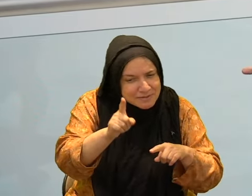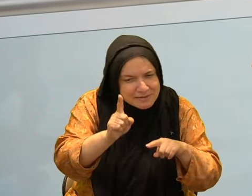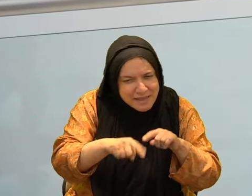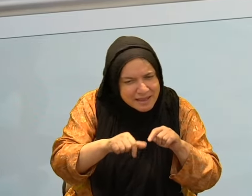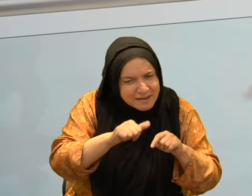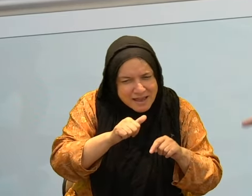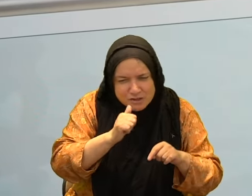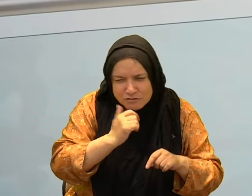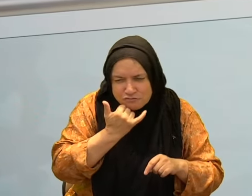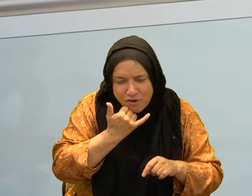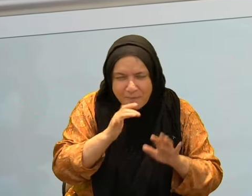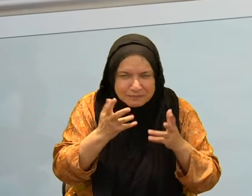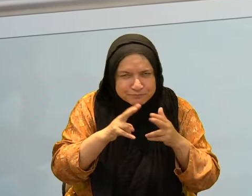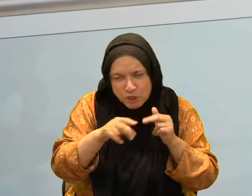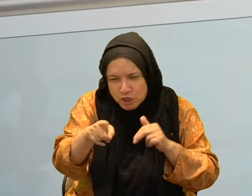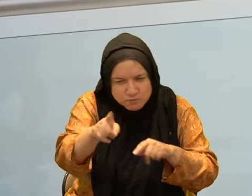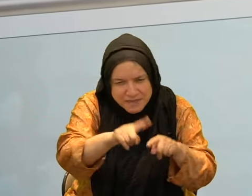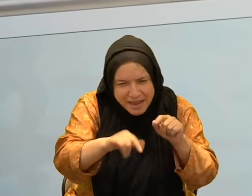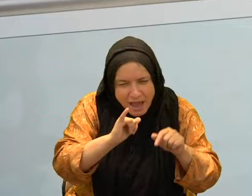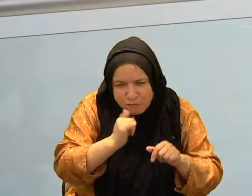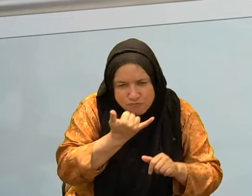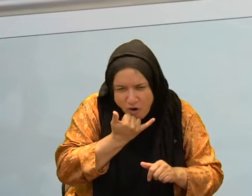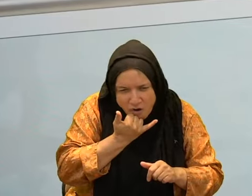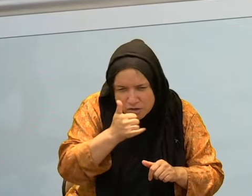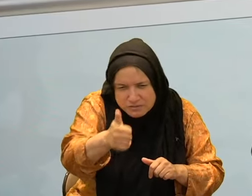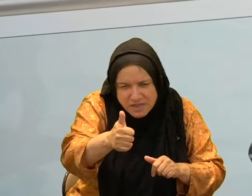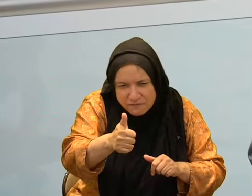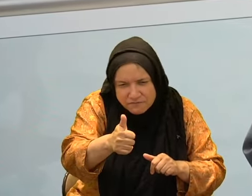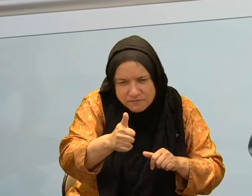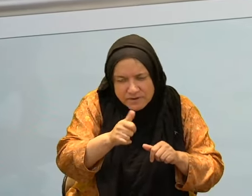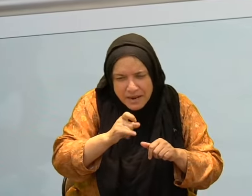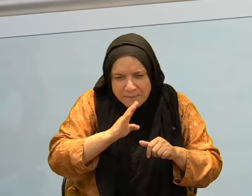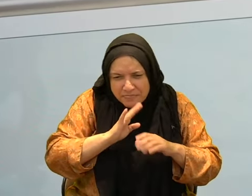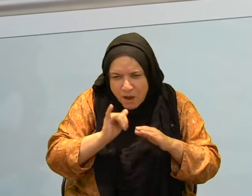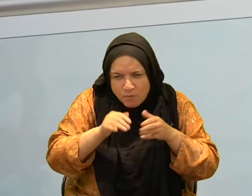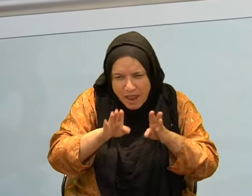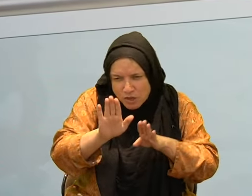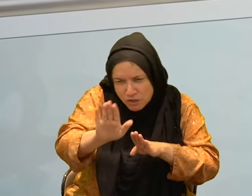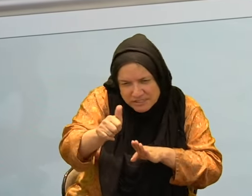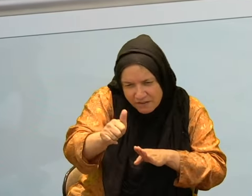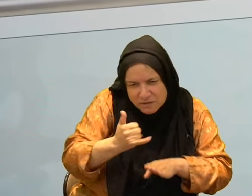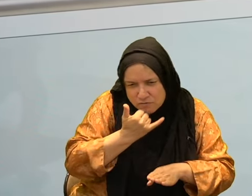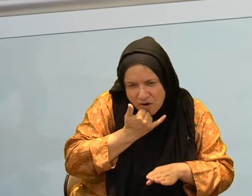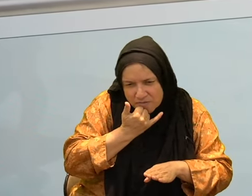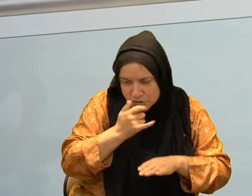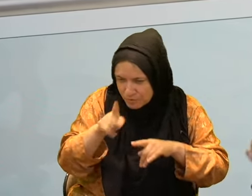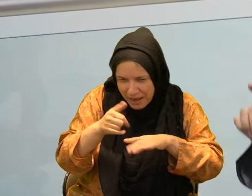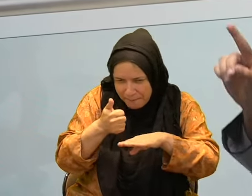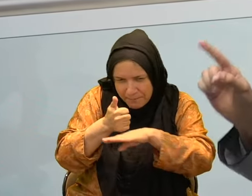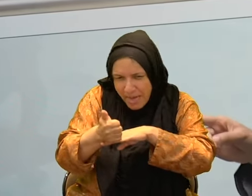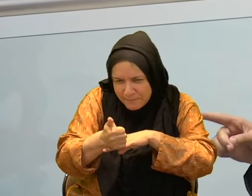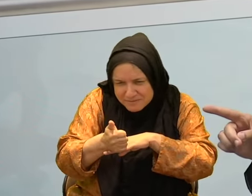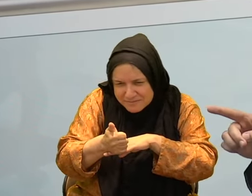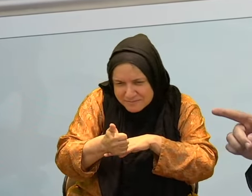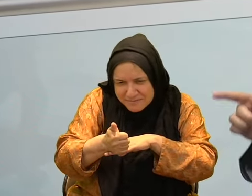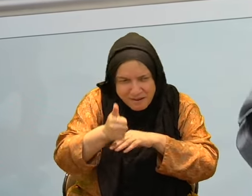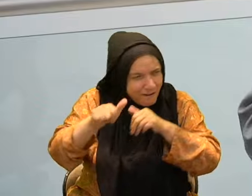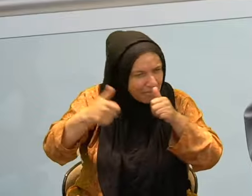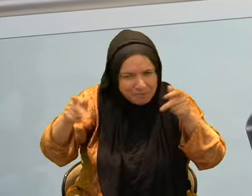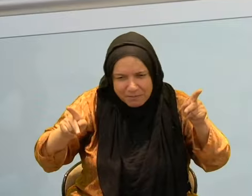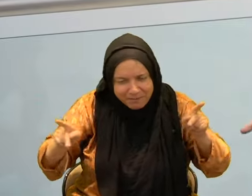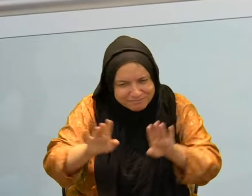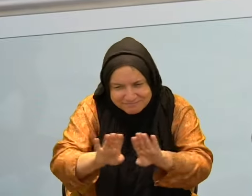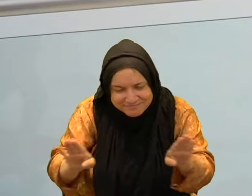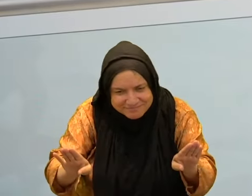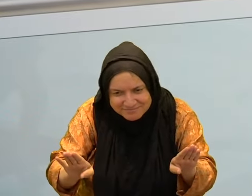others, circumstances or people, for your moral failings. Doesn't work that way with Allah subhanahu wa ta'ala. Allah will punish and